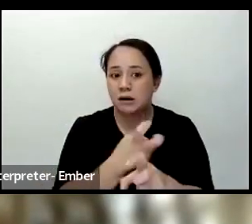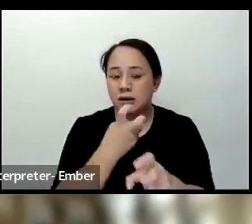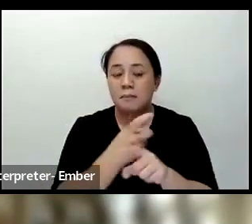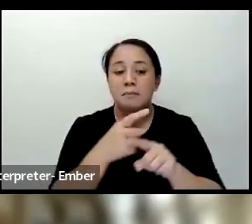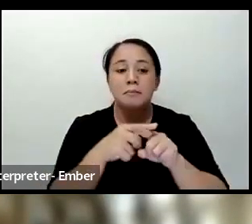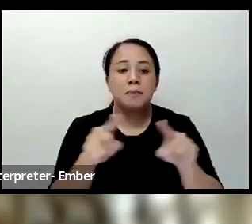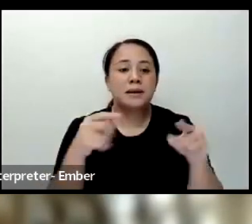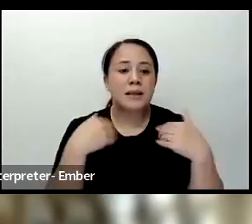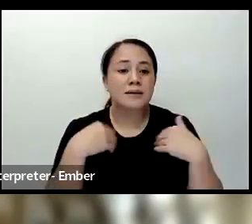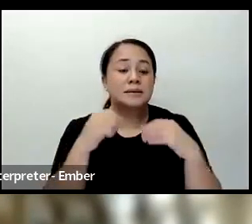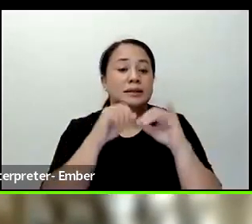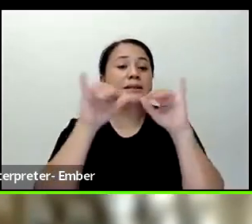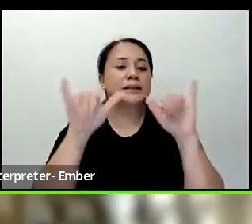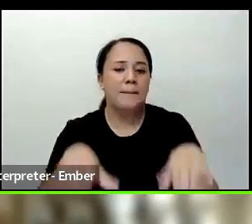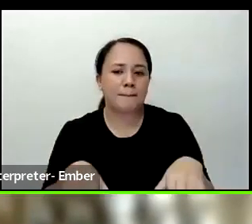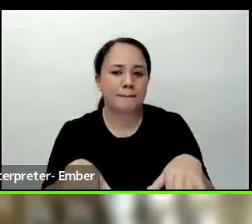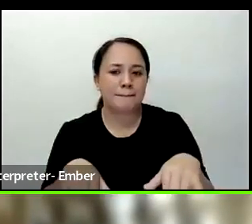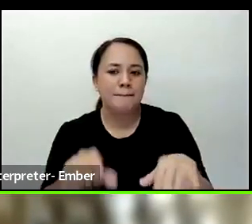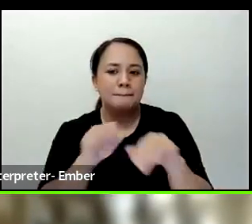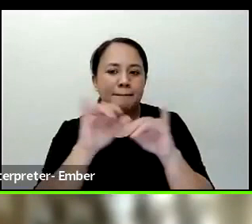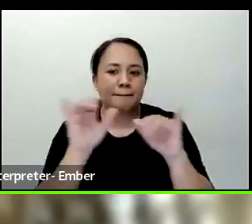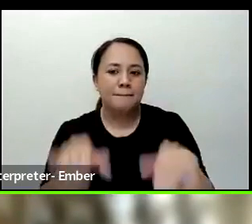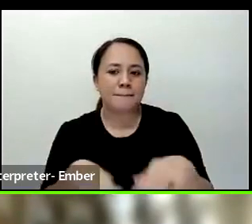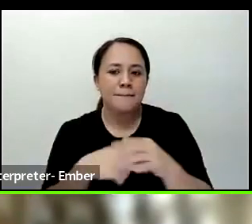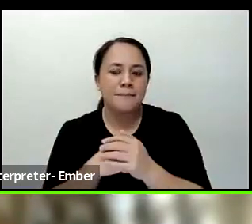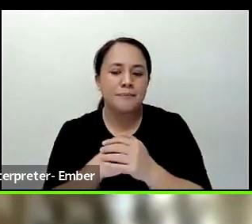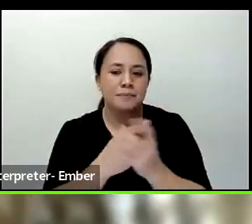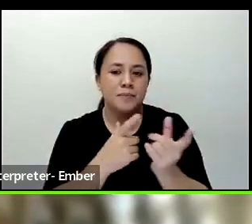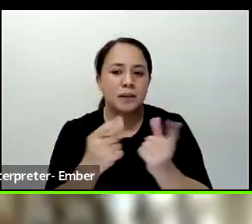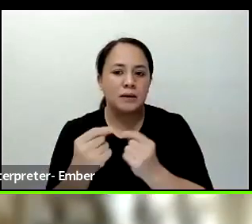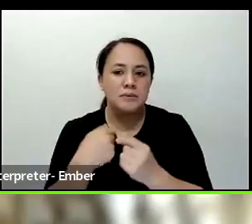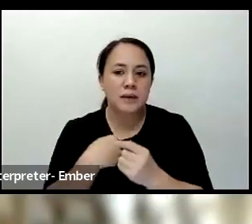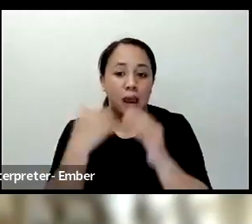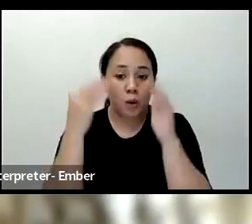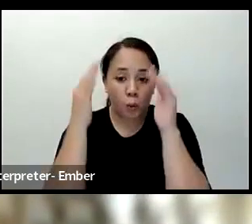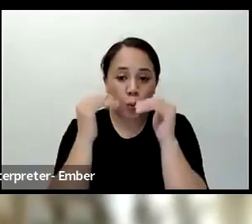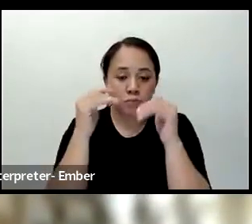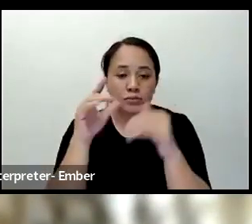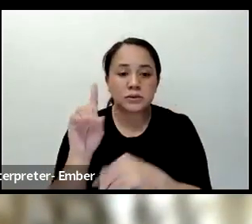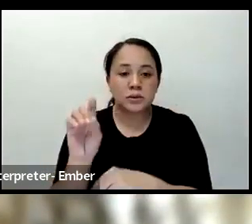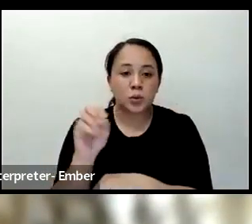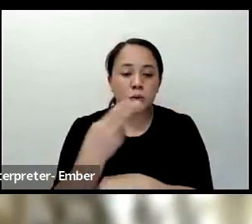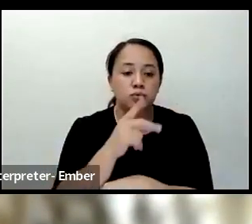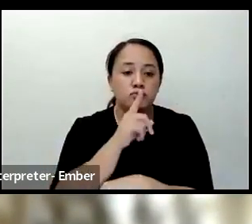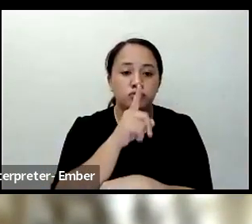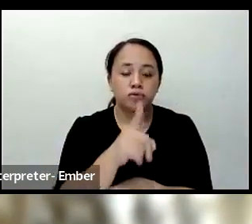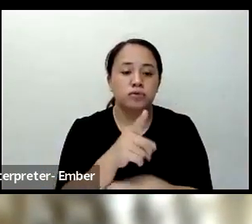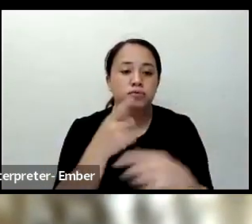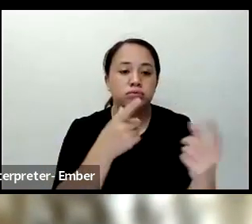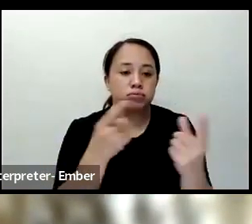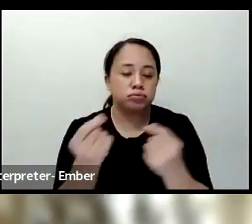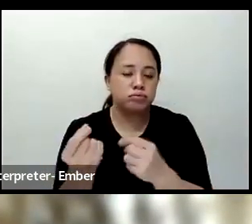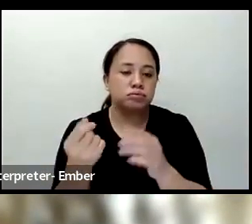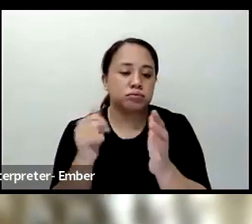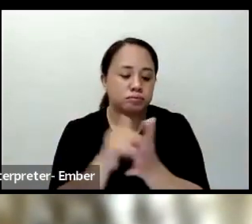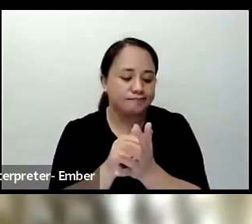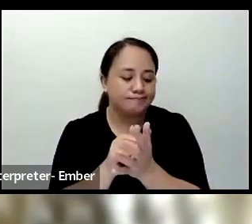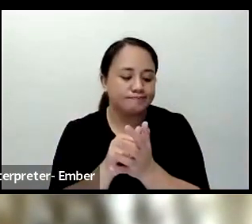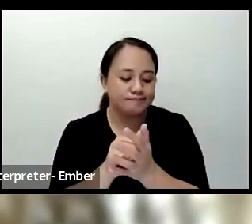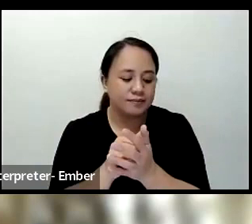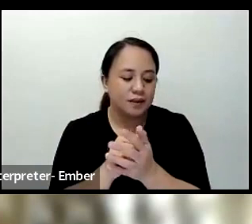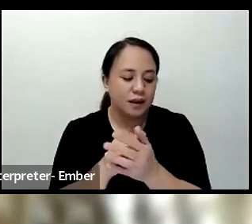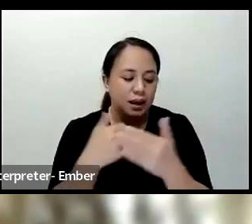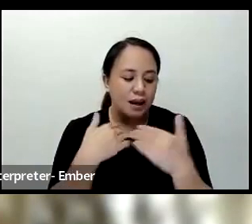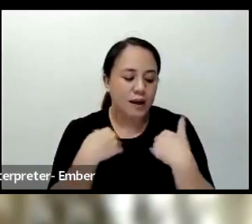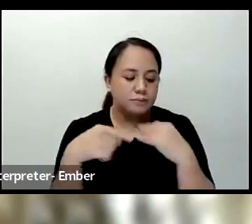is a system to do that, and I hope DOH is activating that whenever an